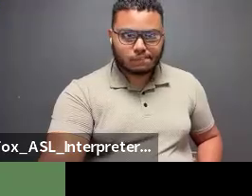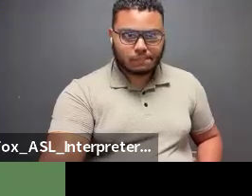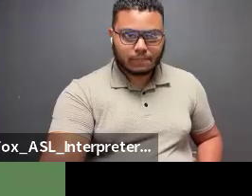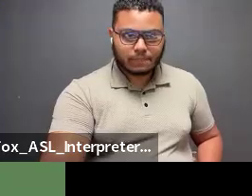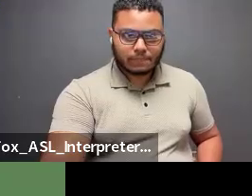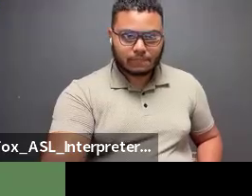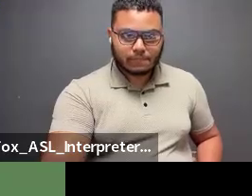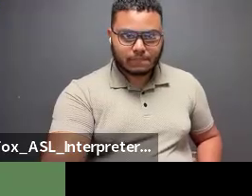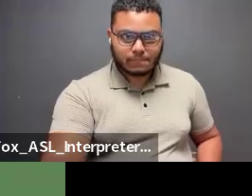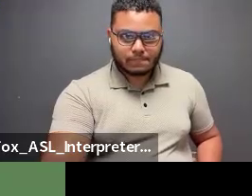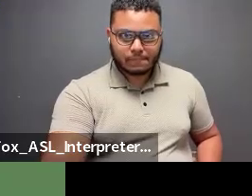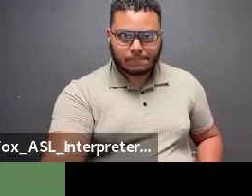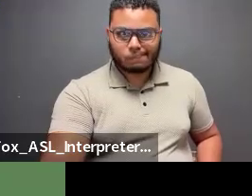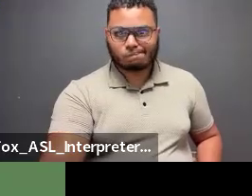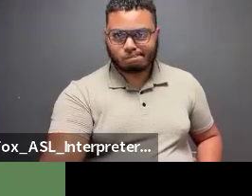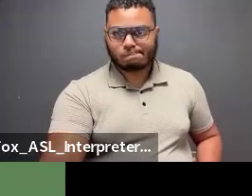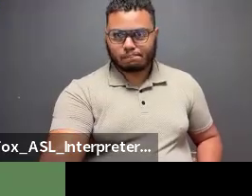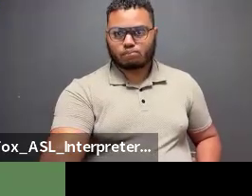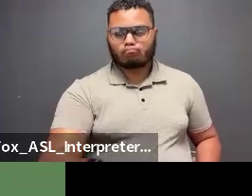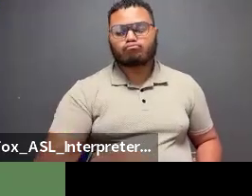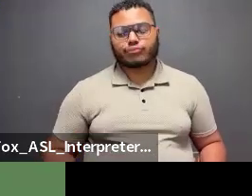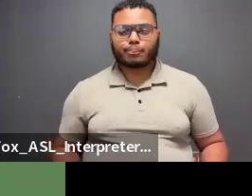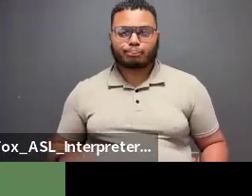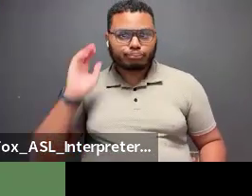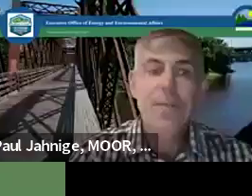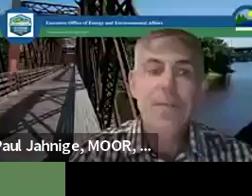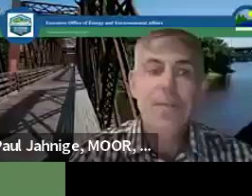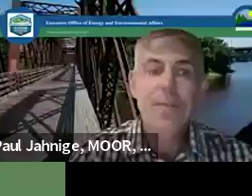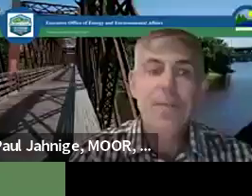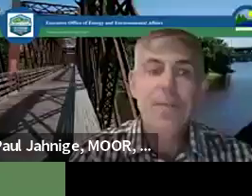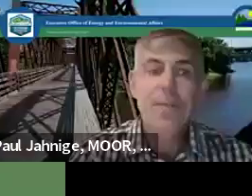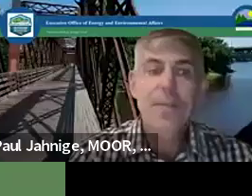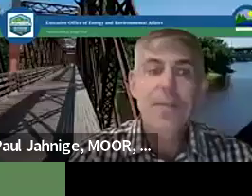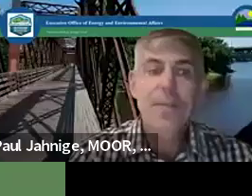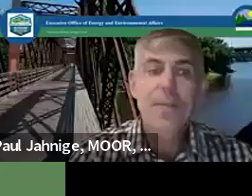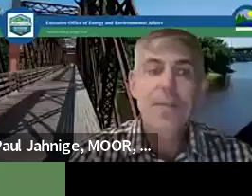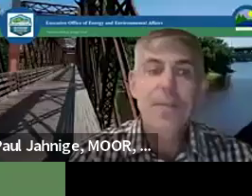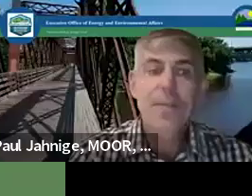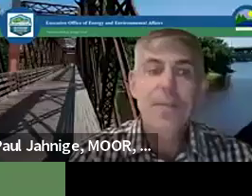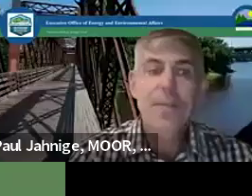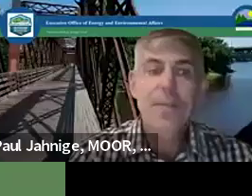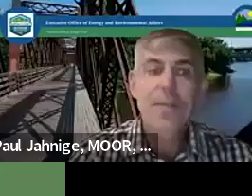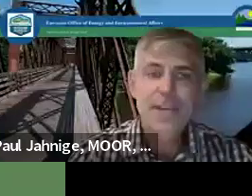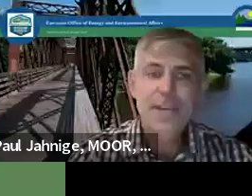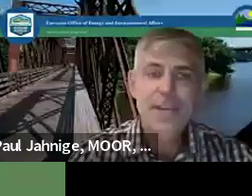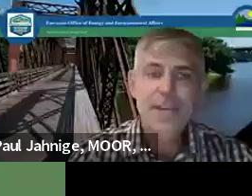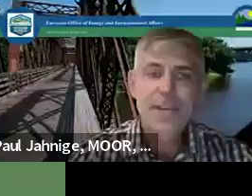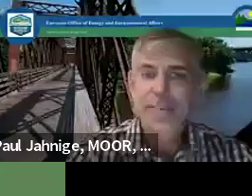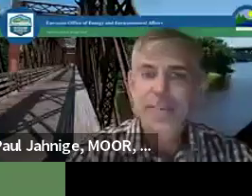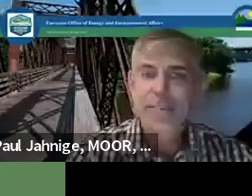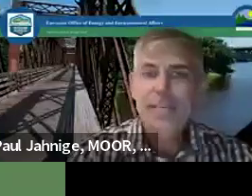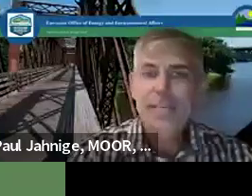And hopefully we will have you out of here by 8 p.m. Just to remind everybody about the Trails for All